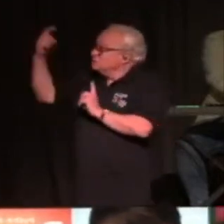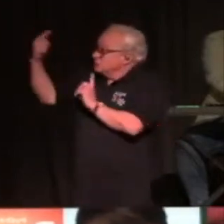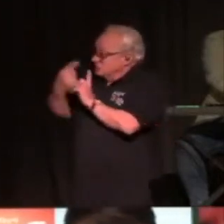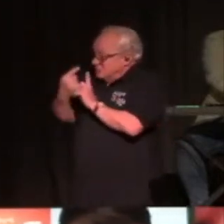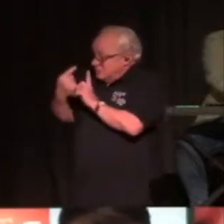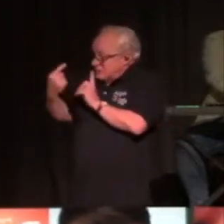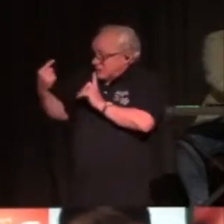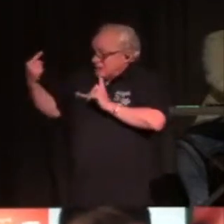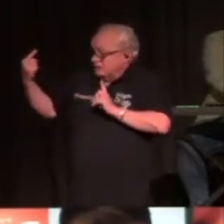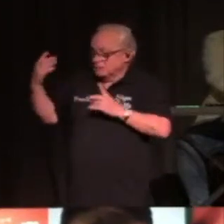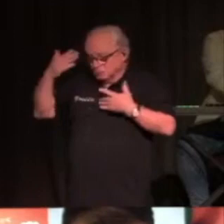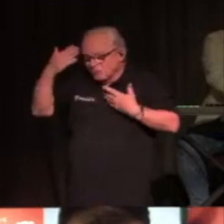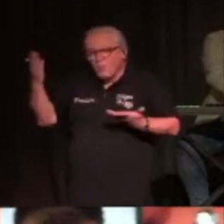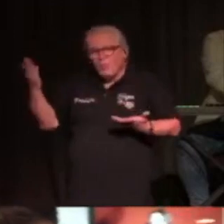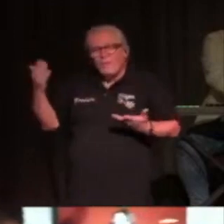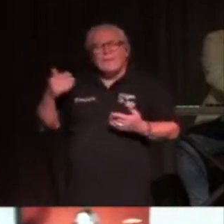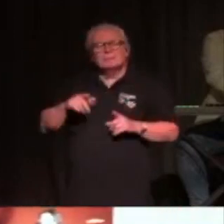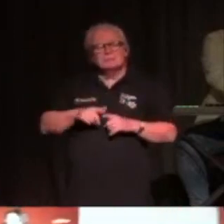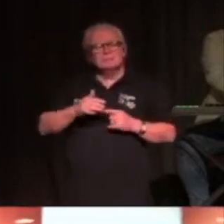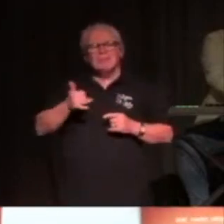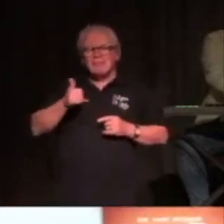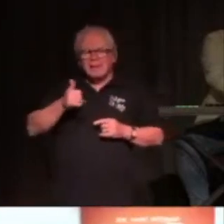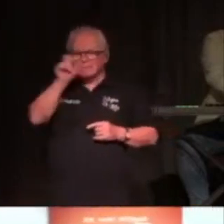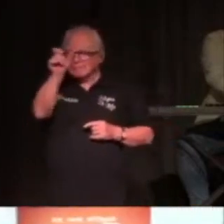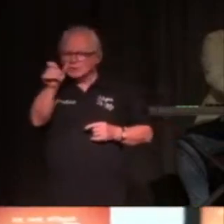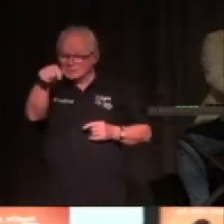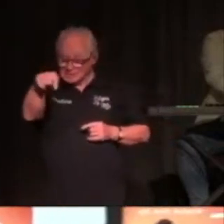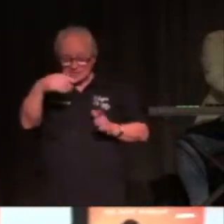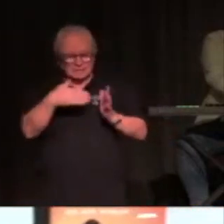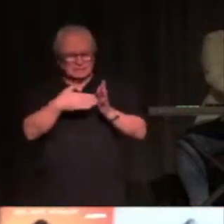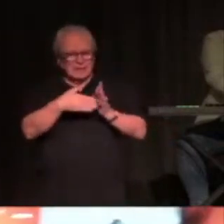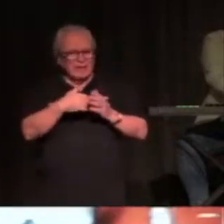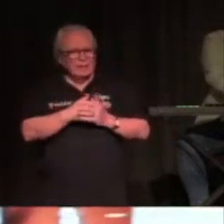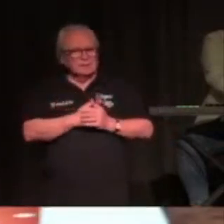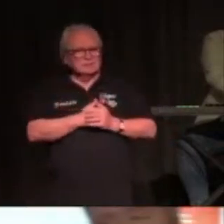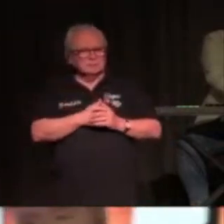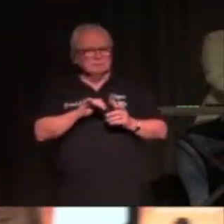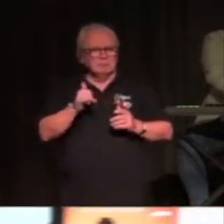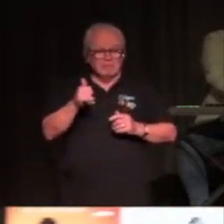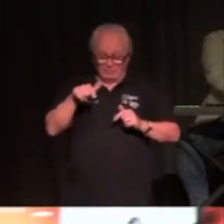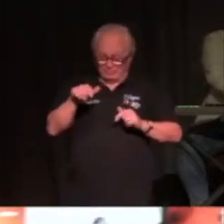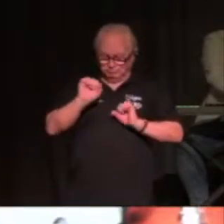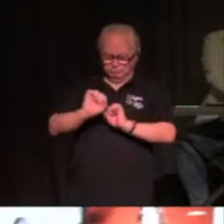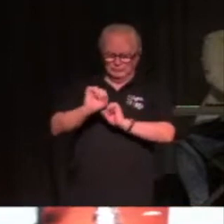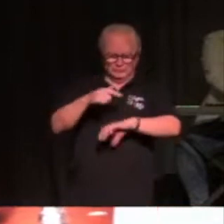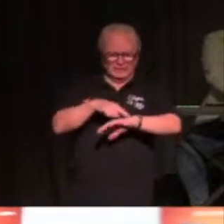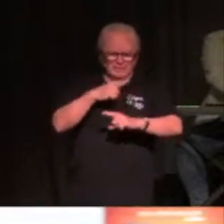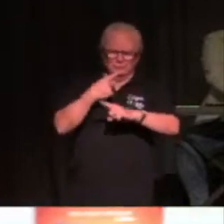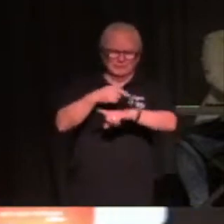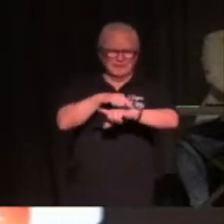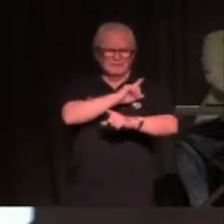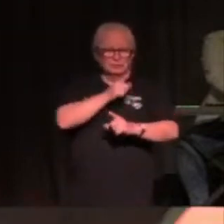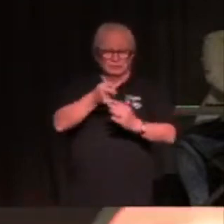You know, and it's just maybe there's somebody here today, and maybe this is your time. Maybe all of this that I've